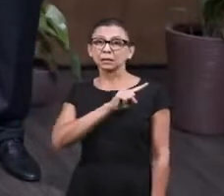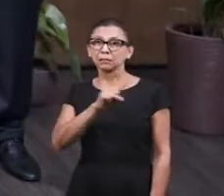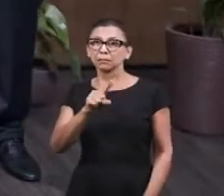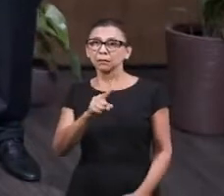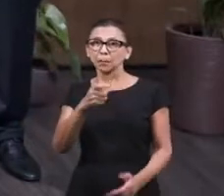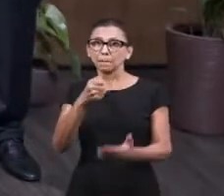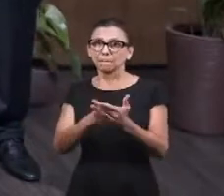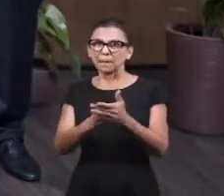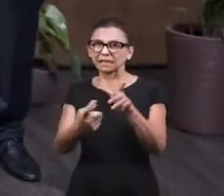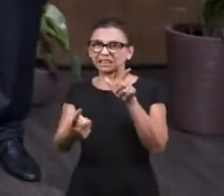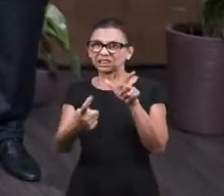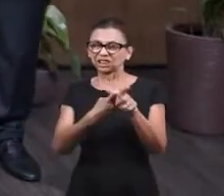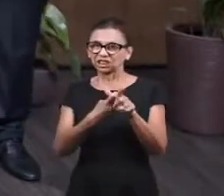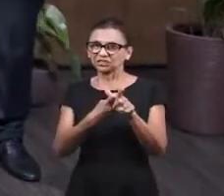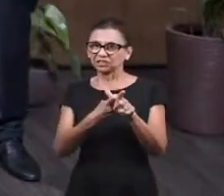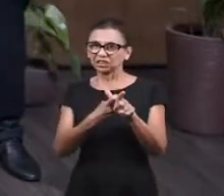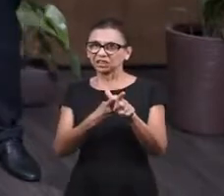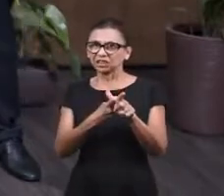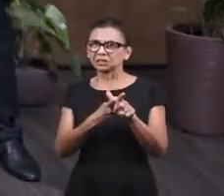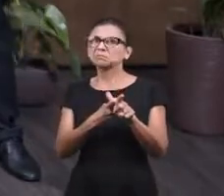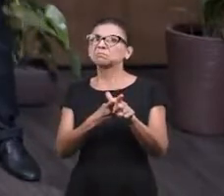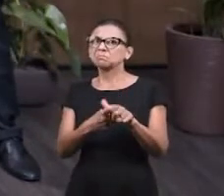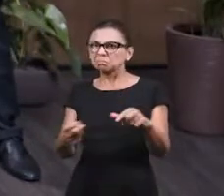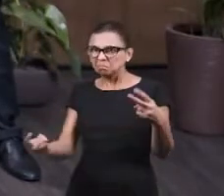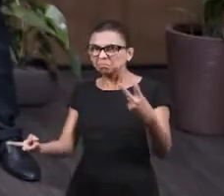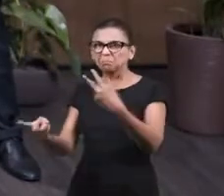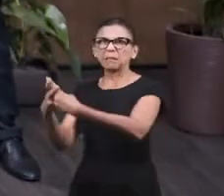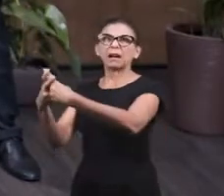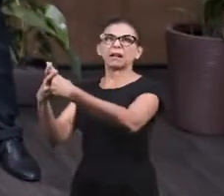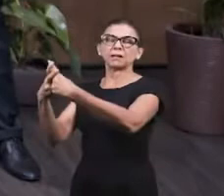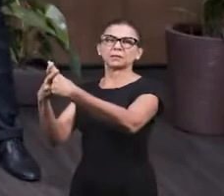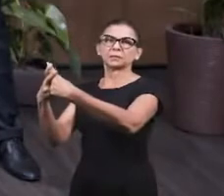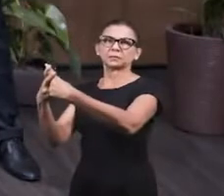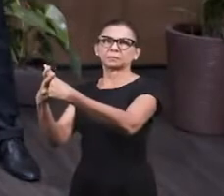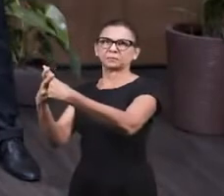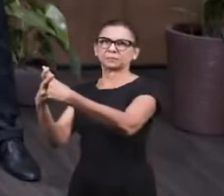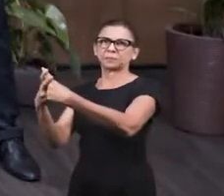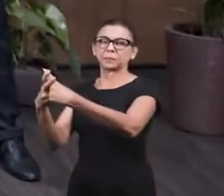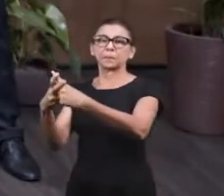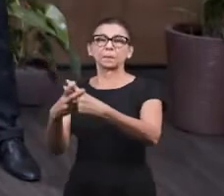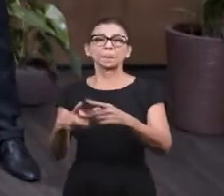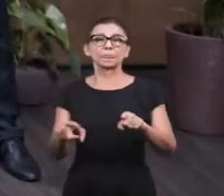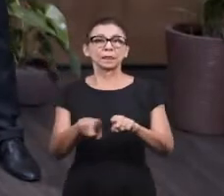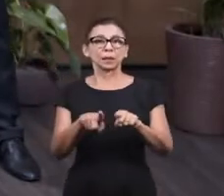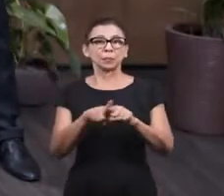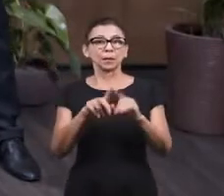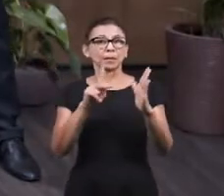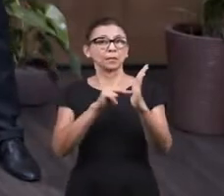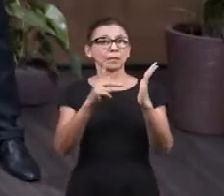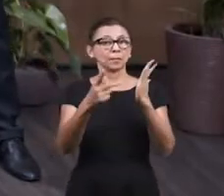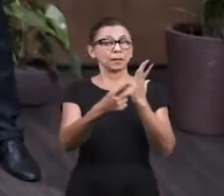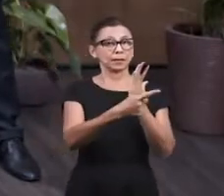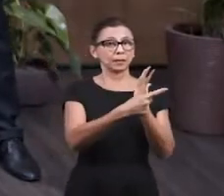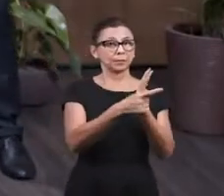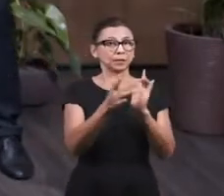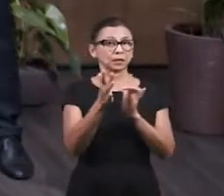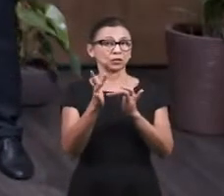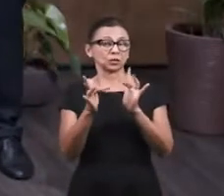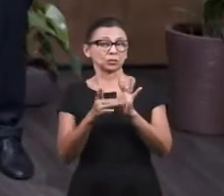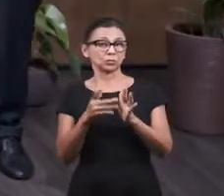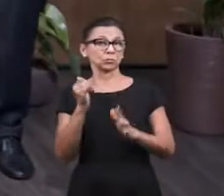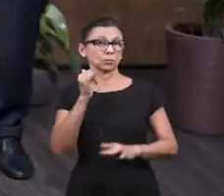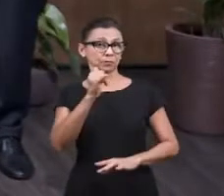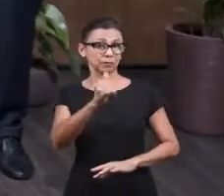the amount could even be arrested if he did not pay the debt, or even worse, is in the parable that is shared by